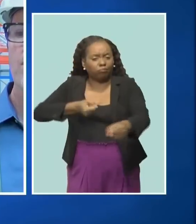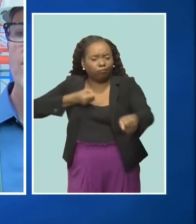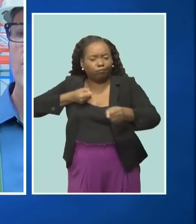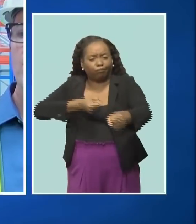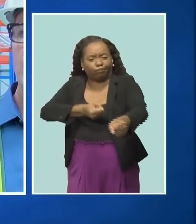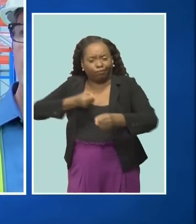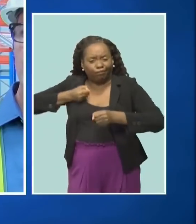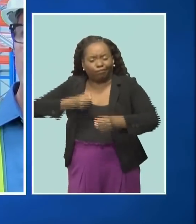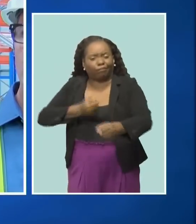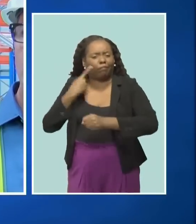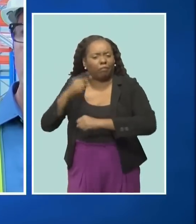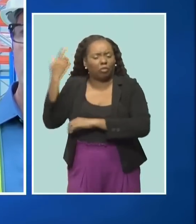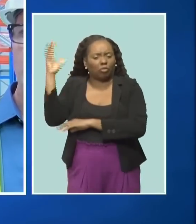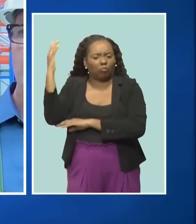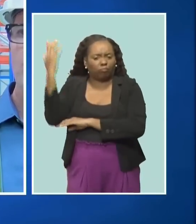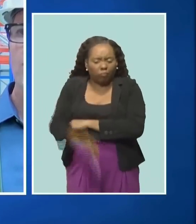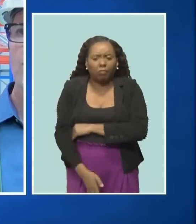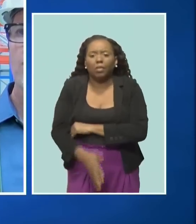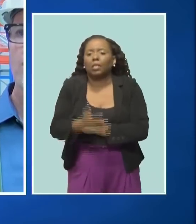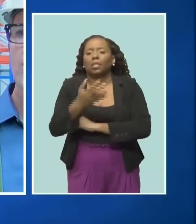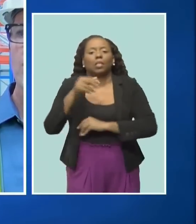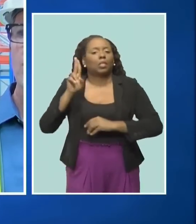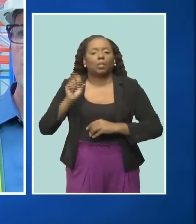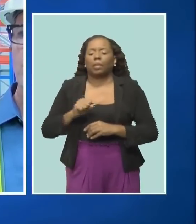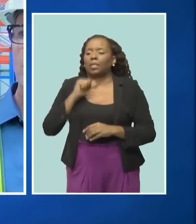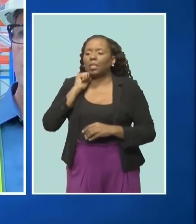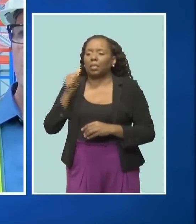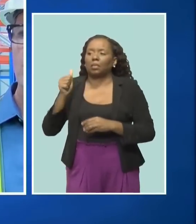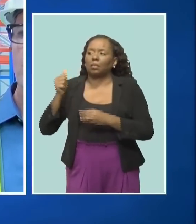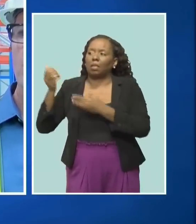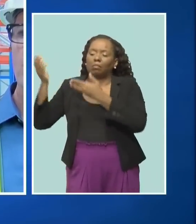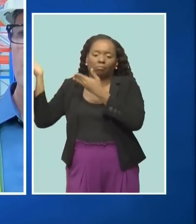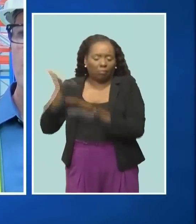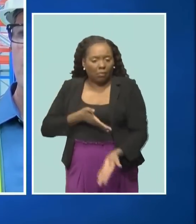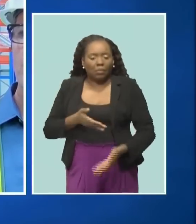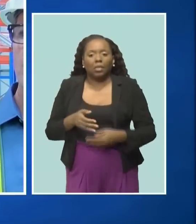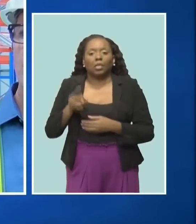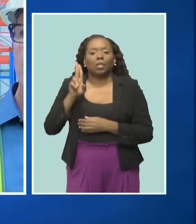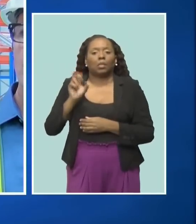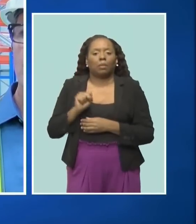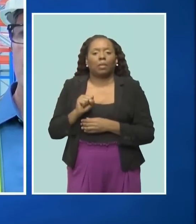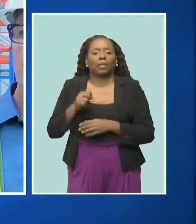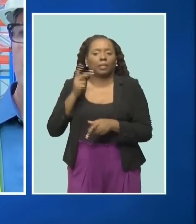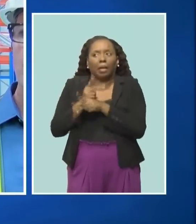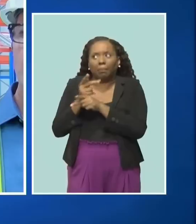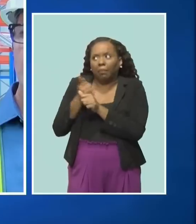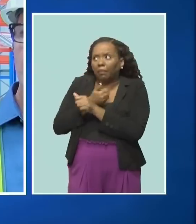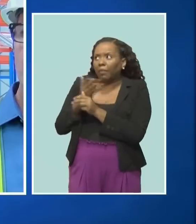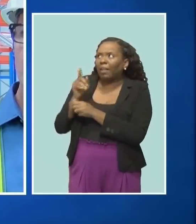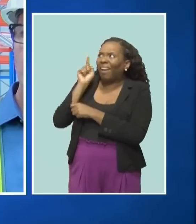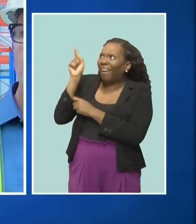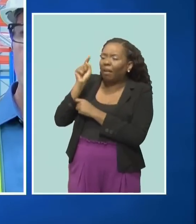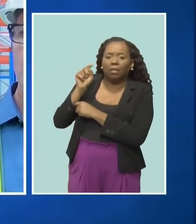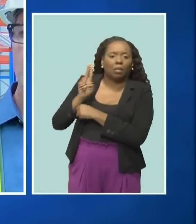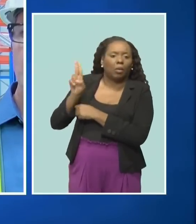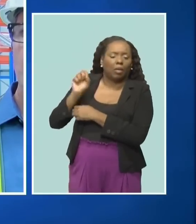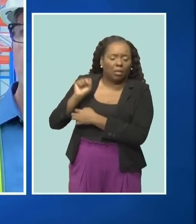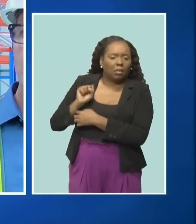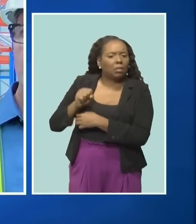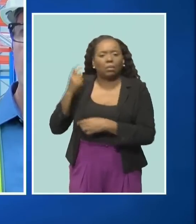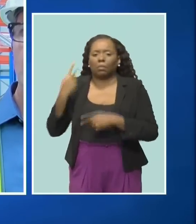chainsaws were not accessible. The U.S. took a hit as well, and they kept all their supplies inland. So we can't